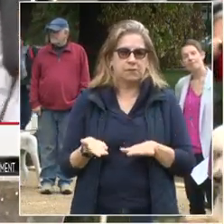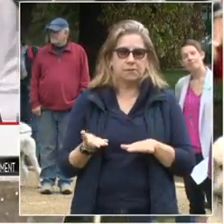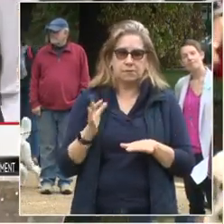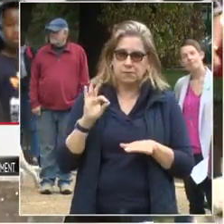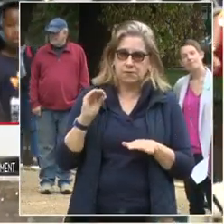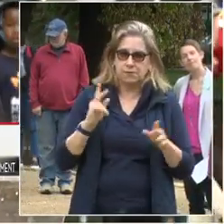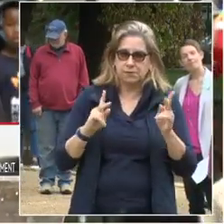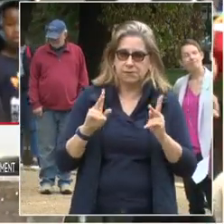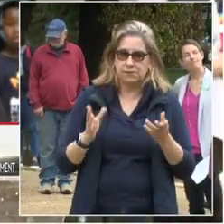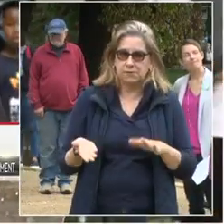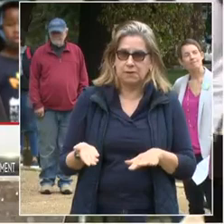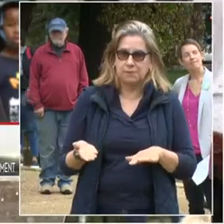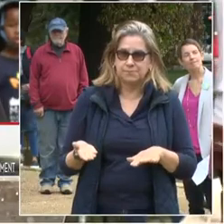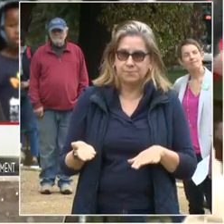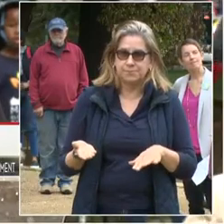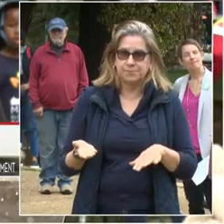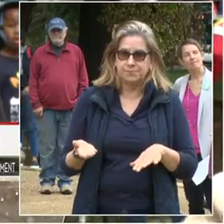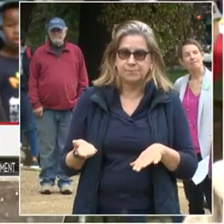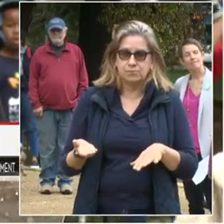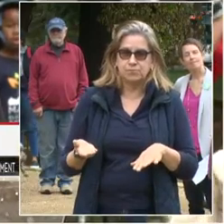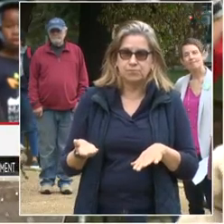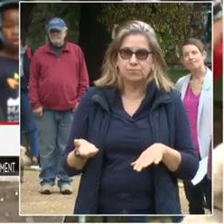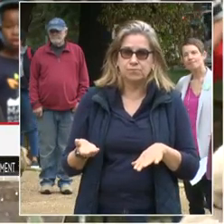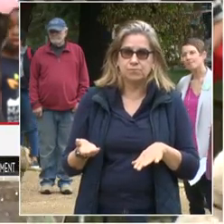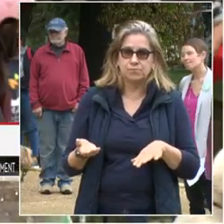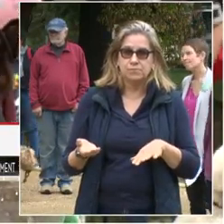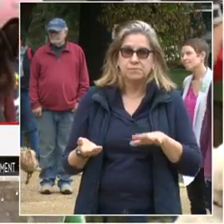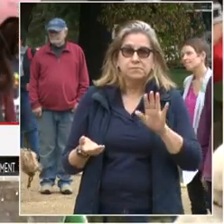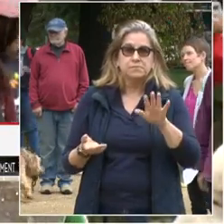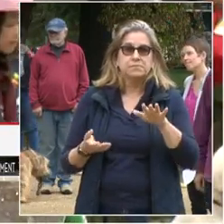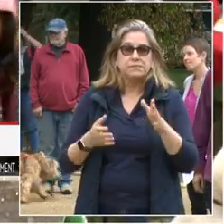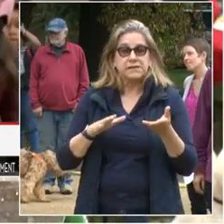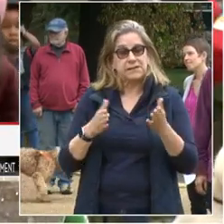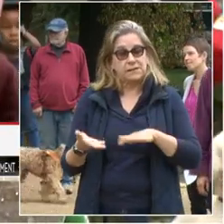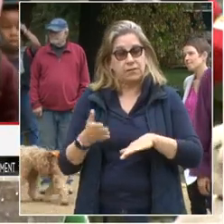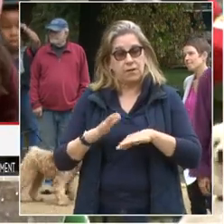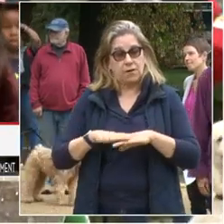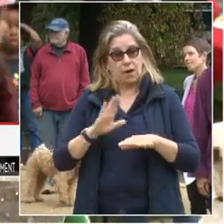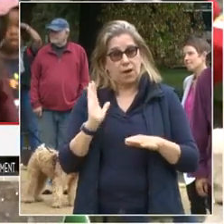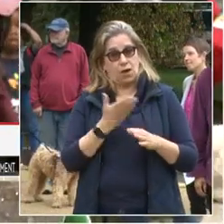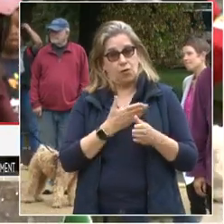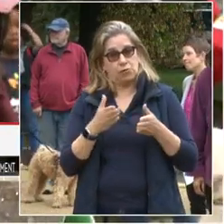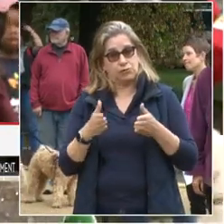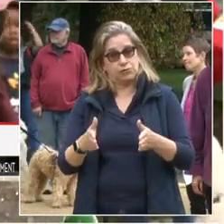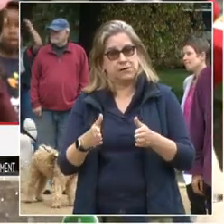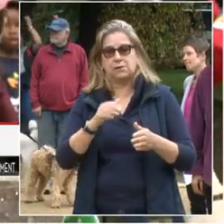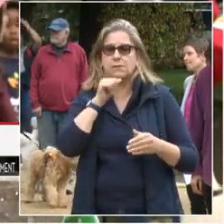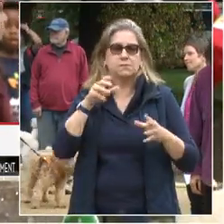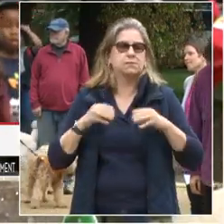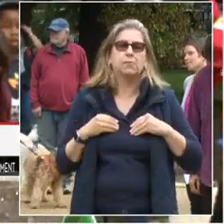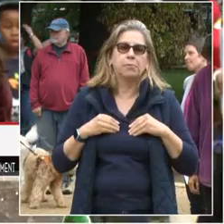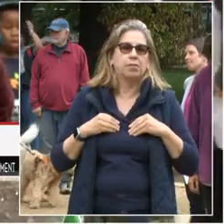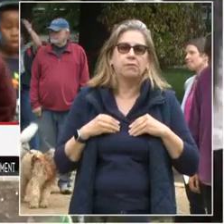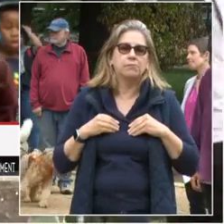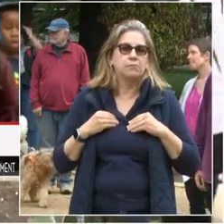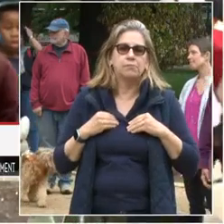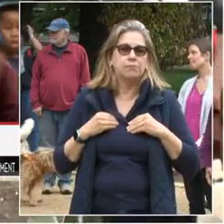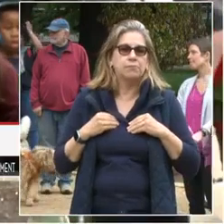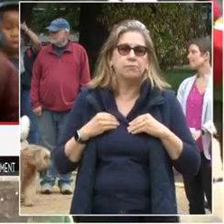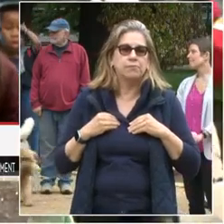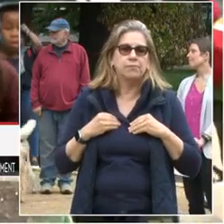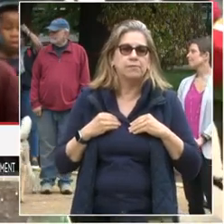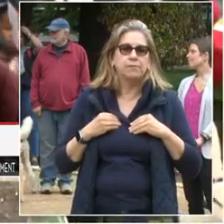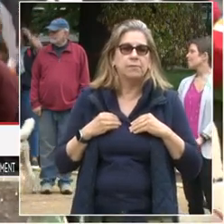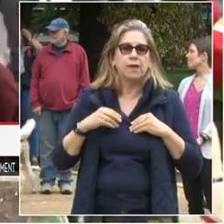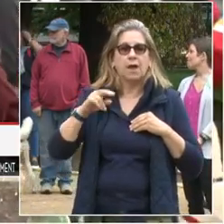2020. Deaths on our roads are unacceptable, and our mission at National Highway Traffic Safety Administration at the U.S.